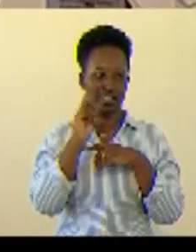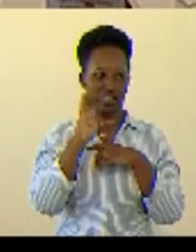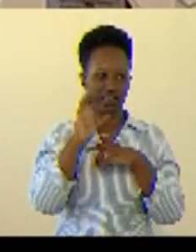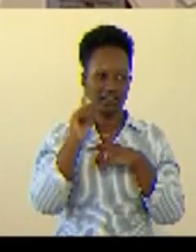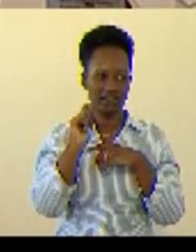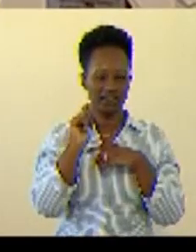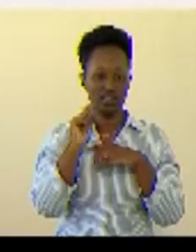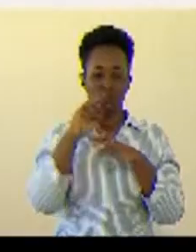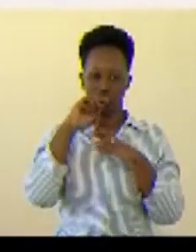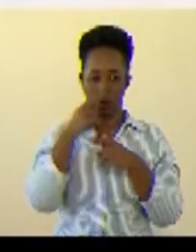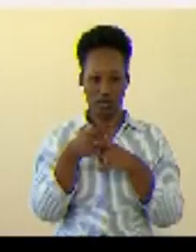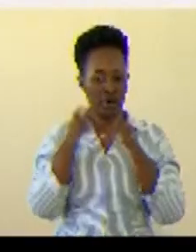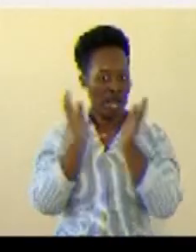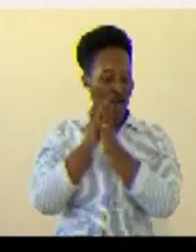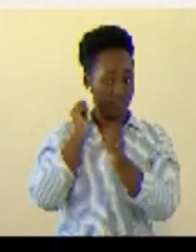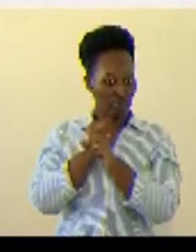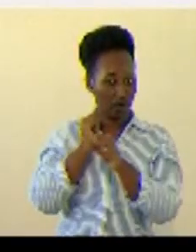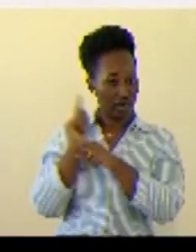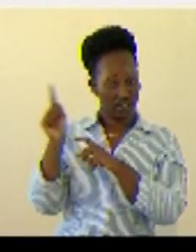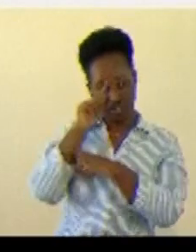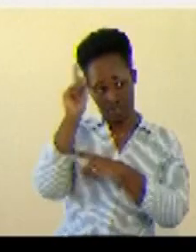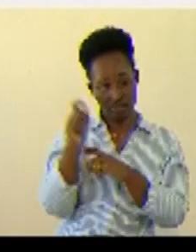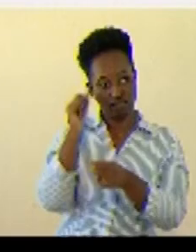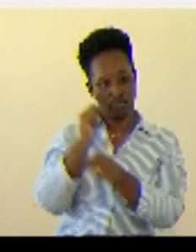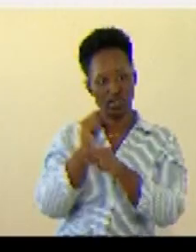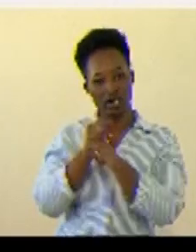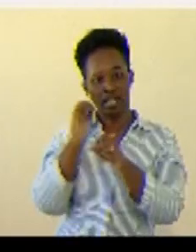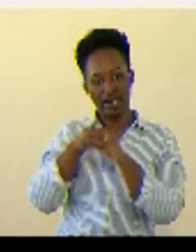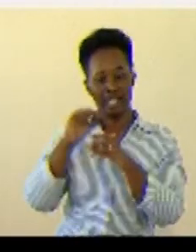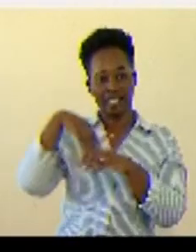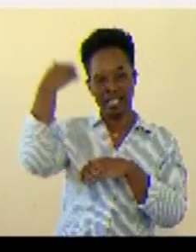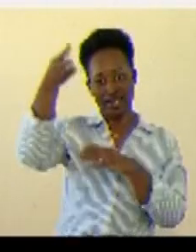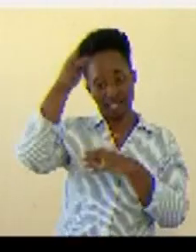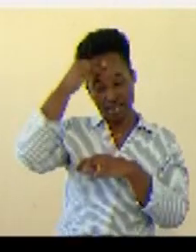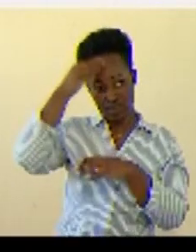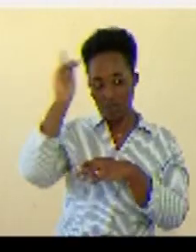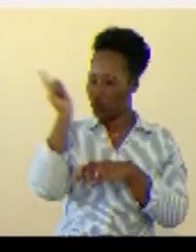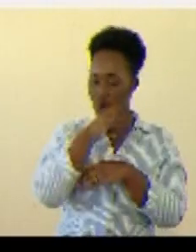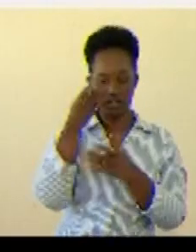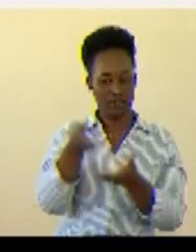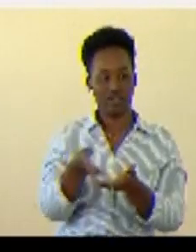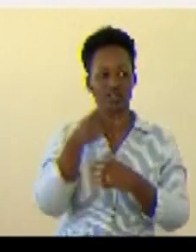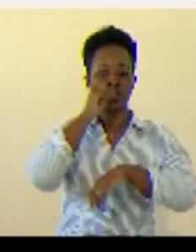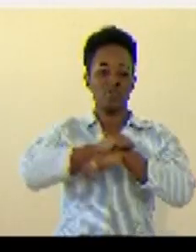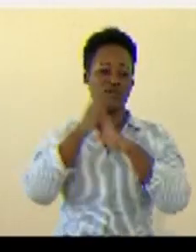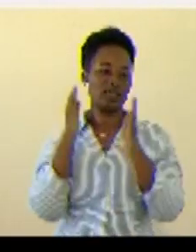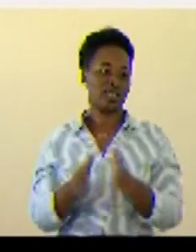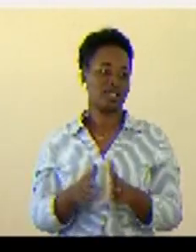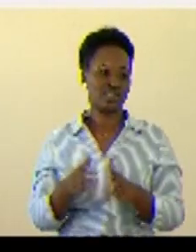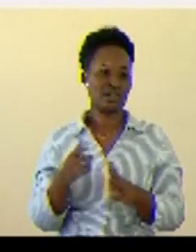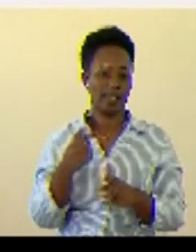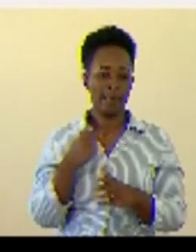have to go through that one. That question, we are going to do it in the next lesson, not in this lesson. So student,